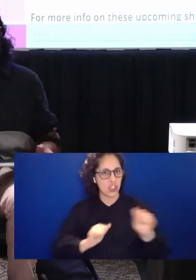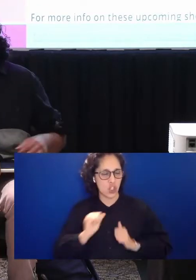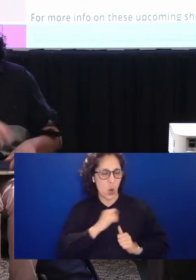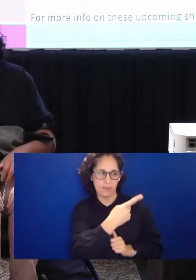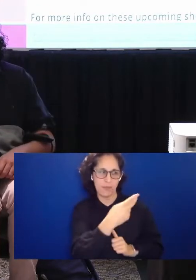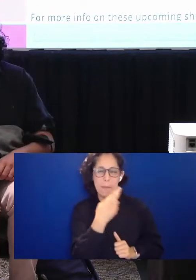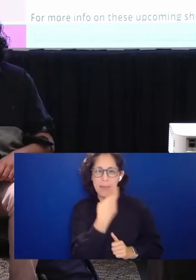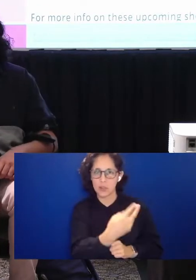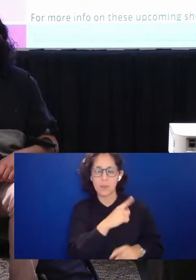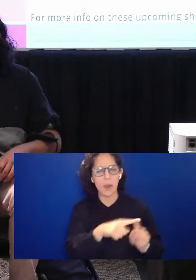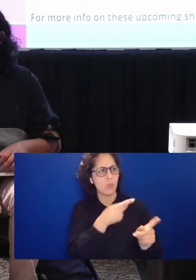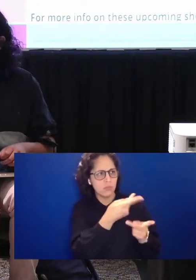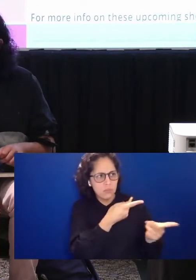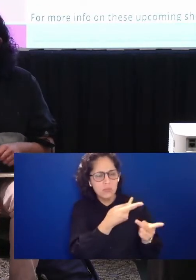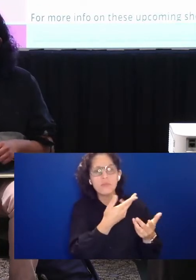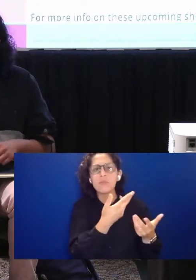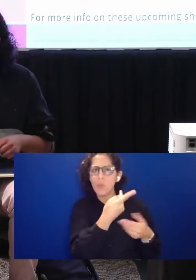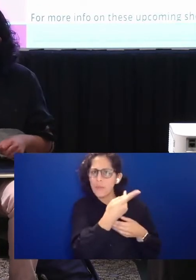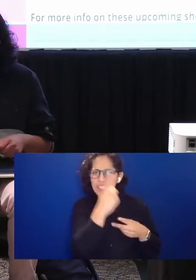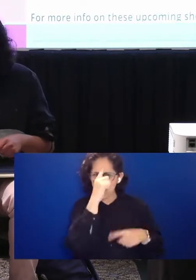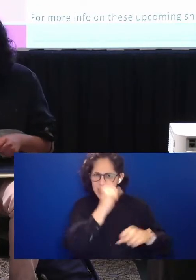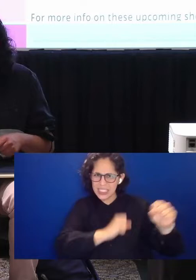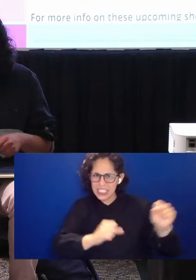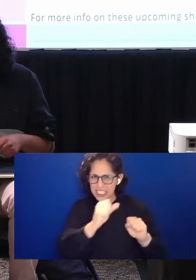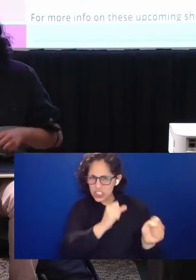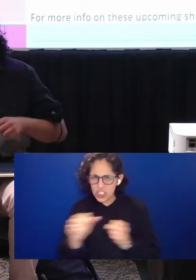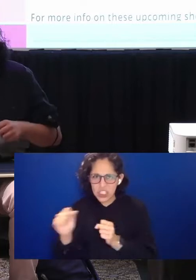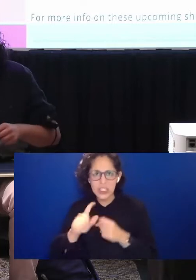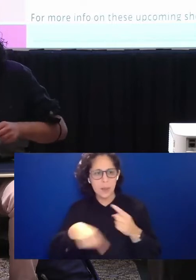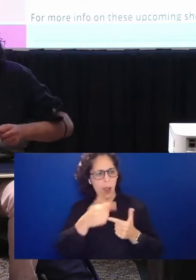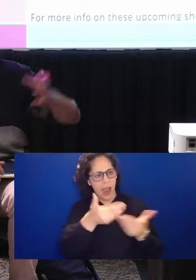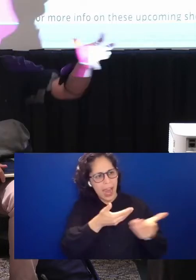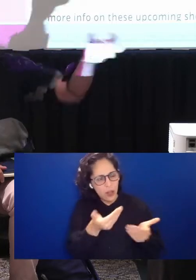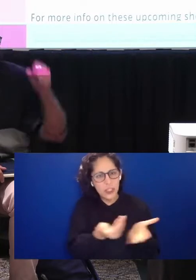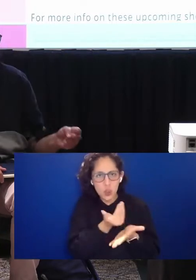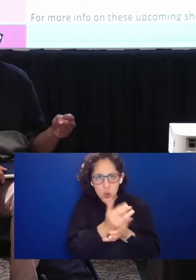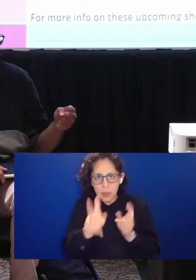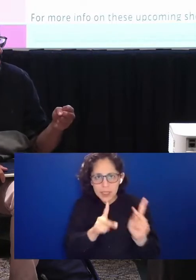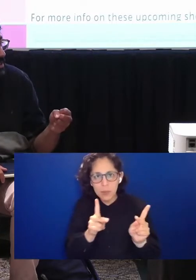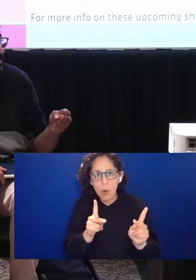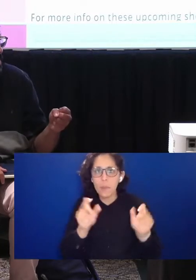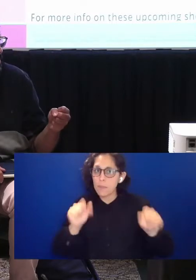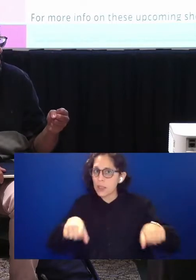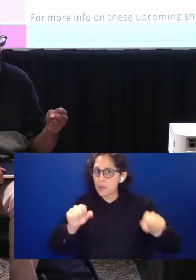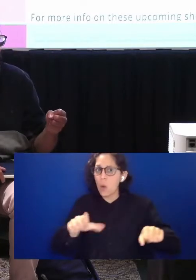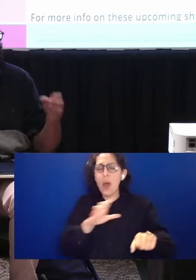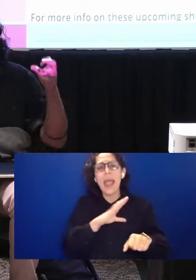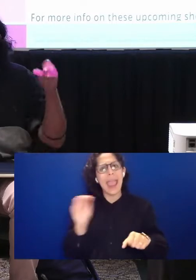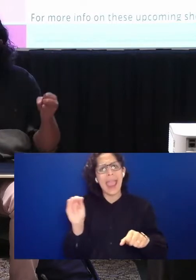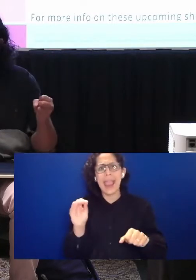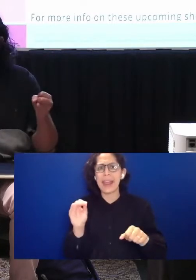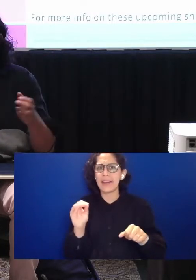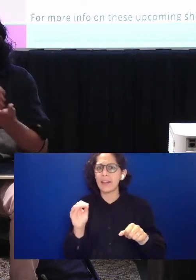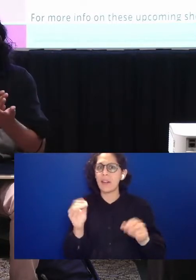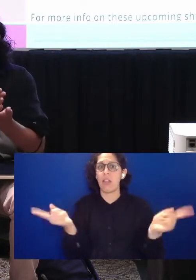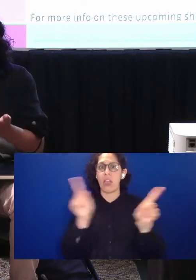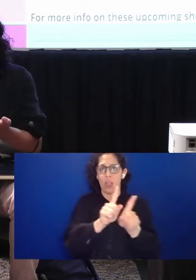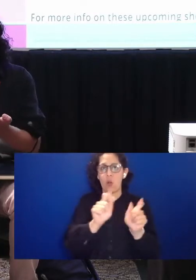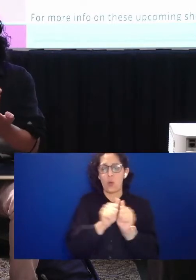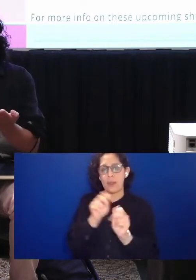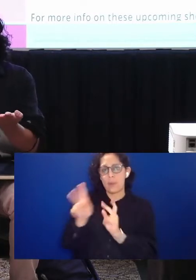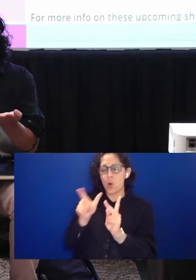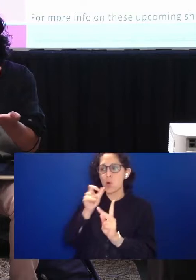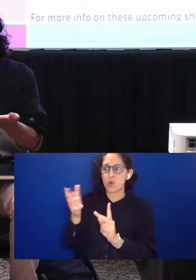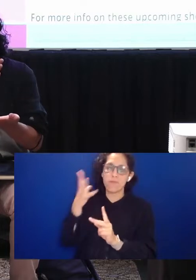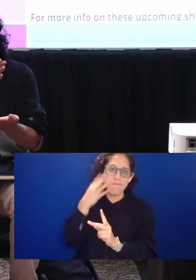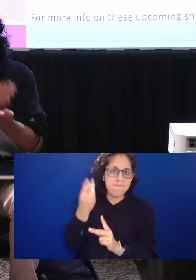on as many emerging folks as we could and pairing them with super experienced folks. And figuring out, and Liam was